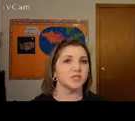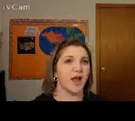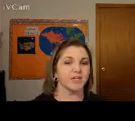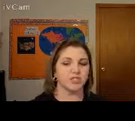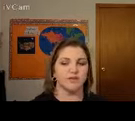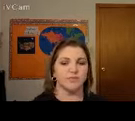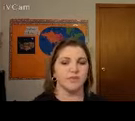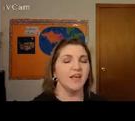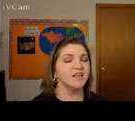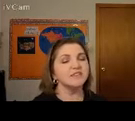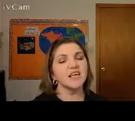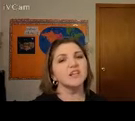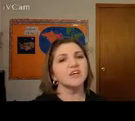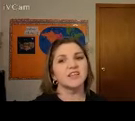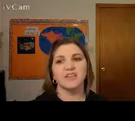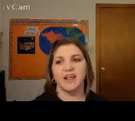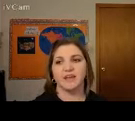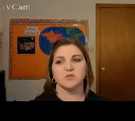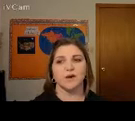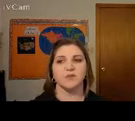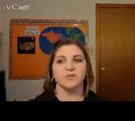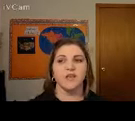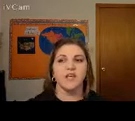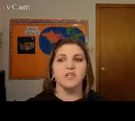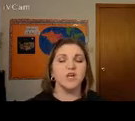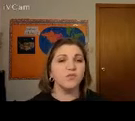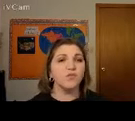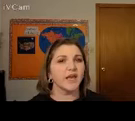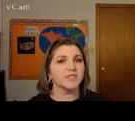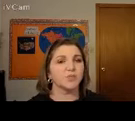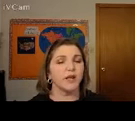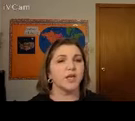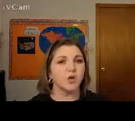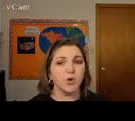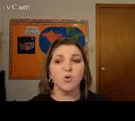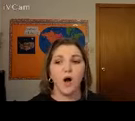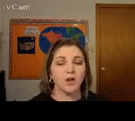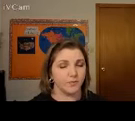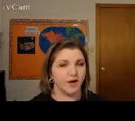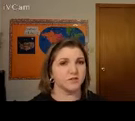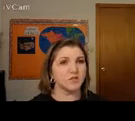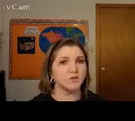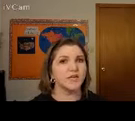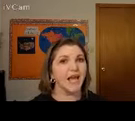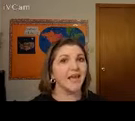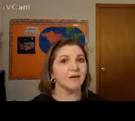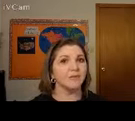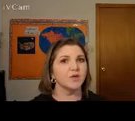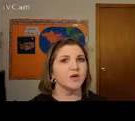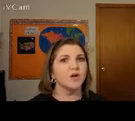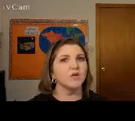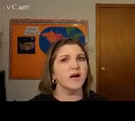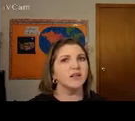be a contraction. Let's take a look at the next one. Don't forget to bring your water bottle to the